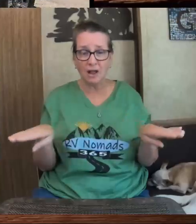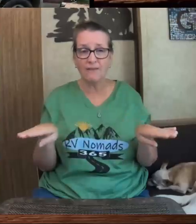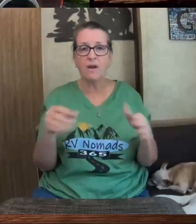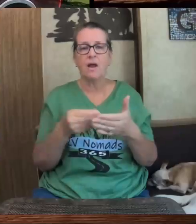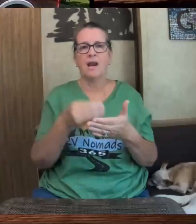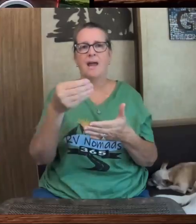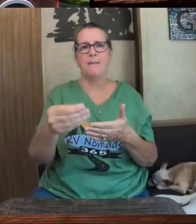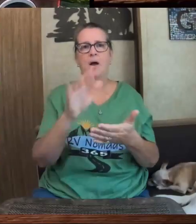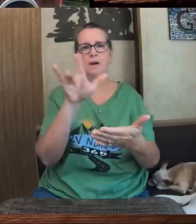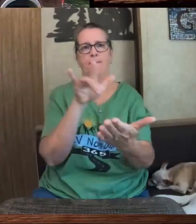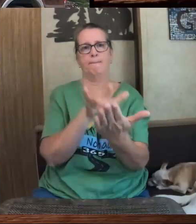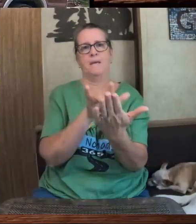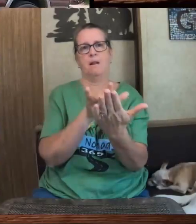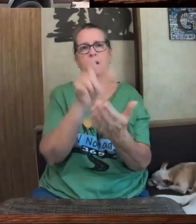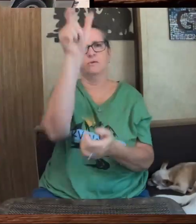center track to take